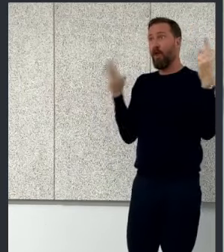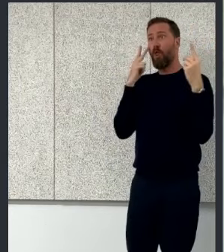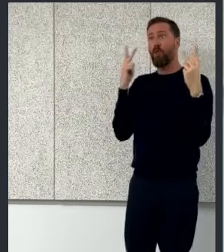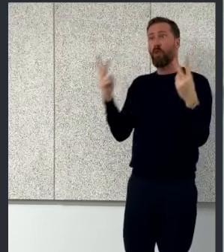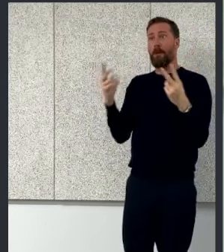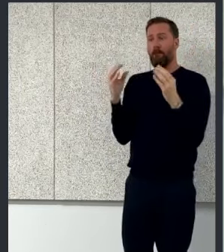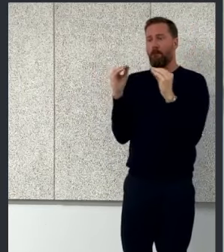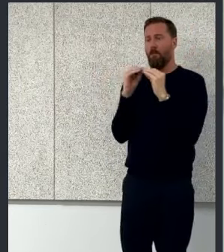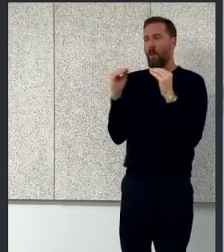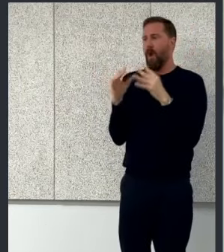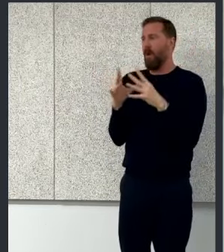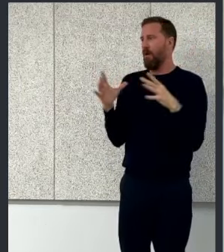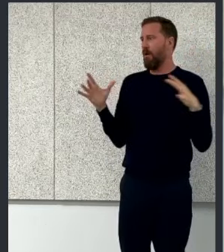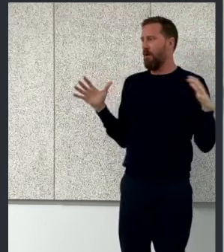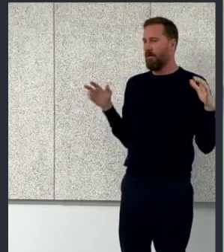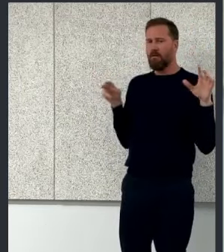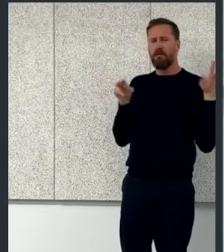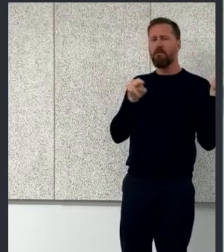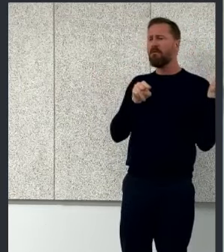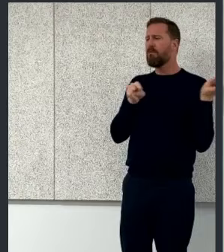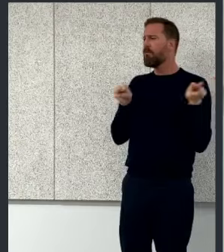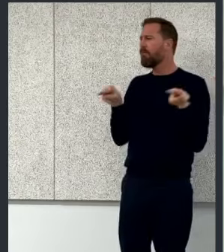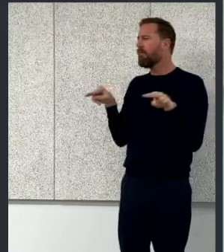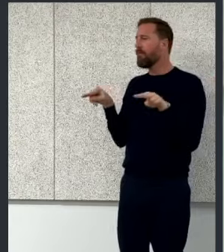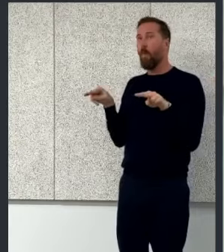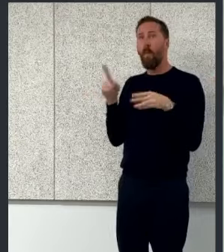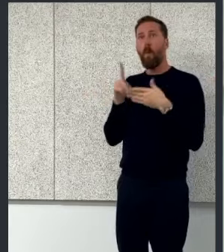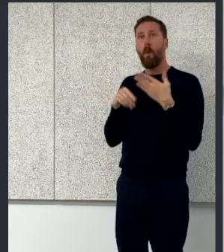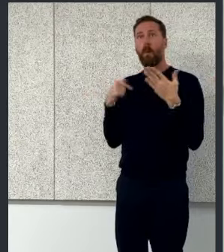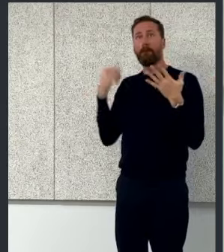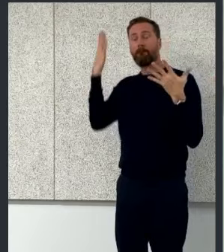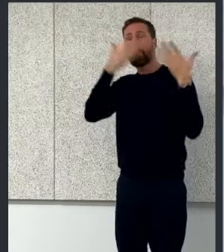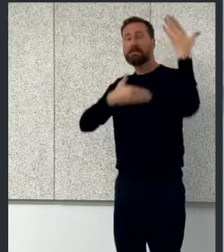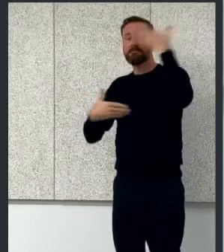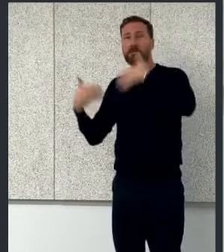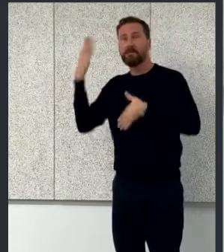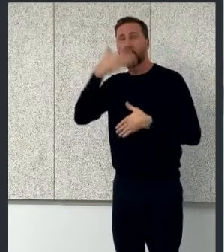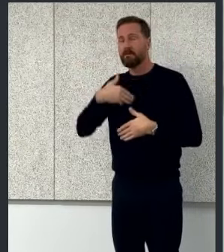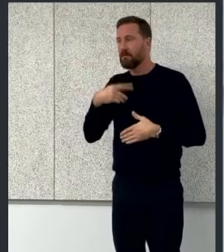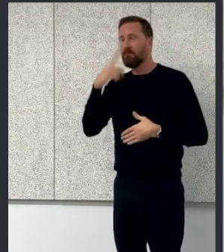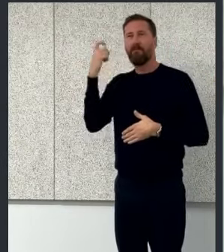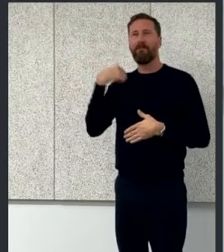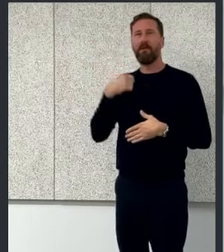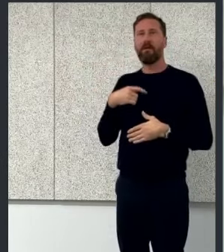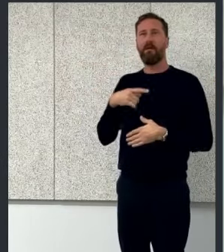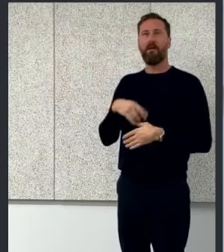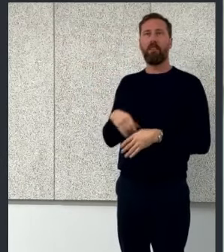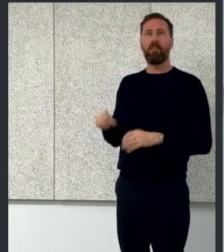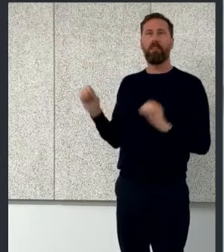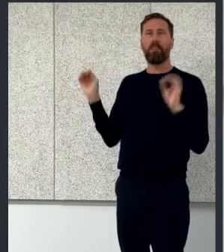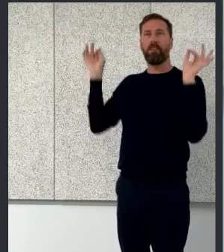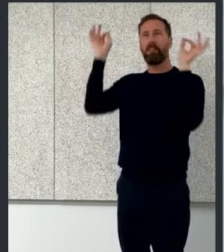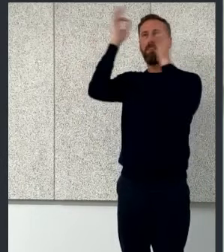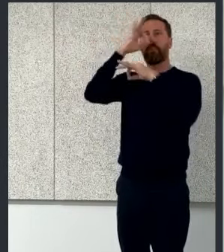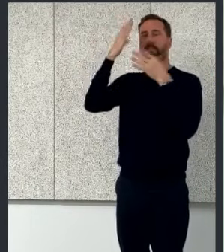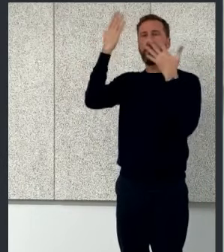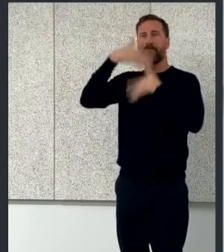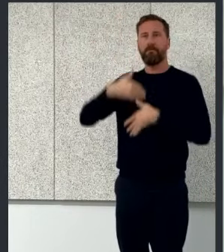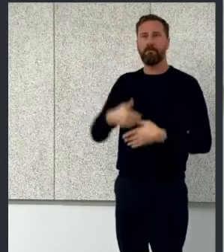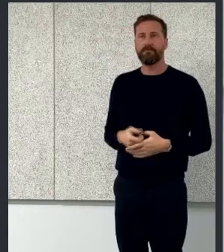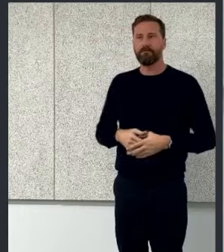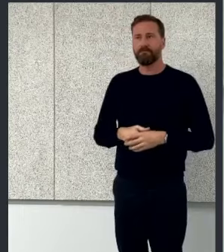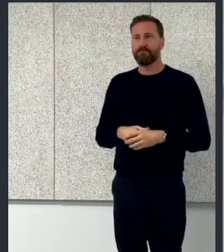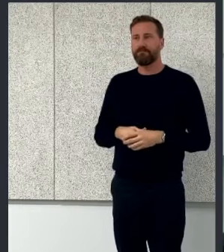about, like, what aren't we even seeing because it's not on our radar yet. Mm. That's a great invitation.